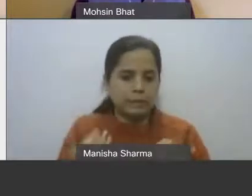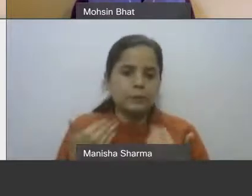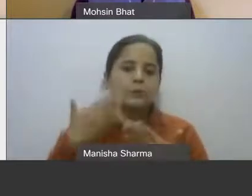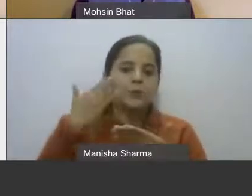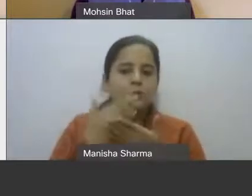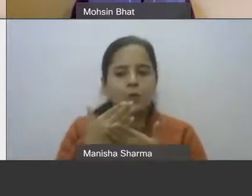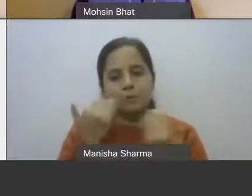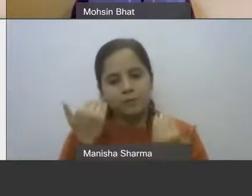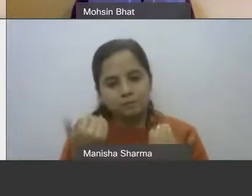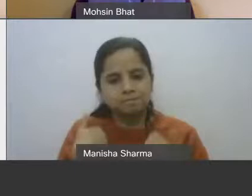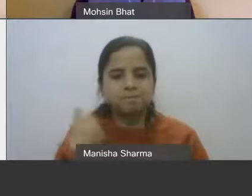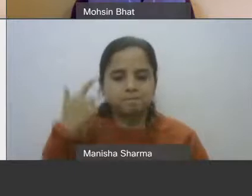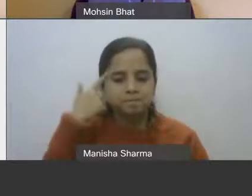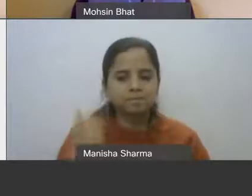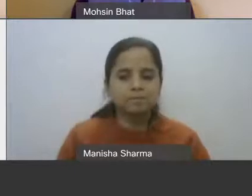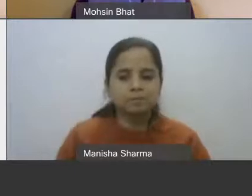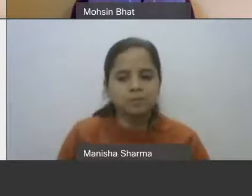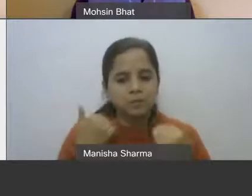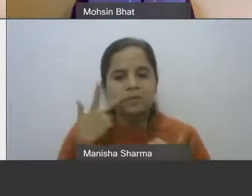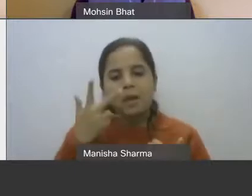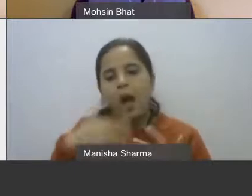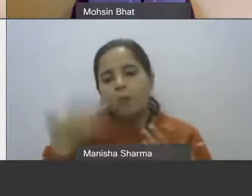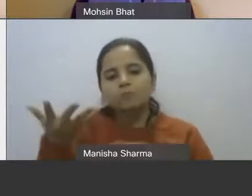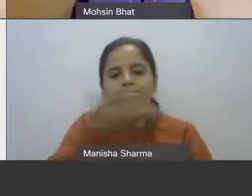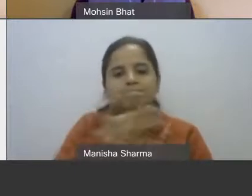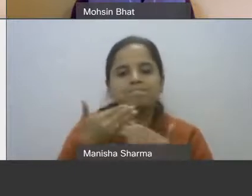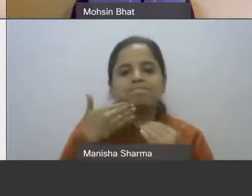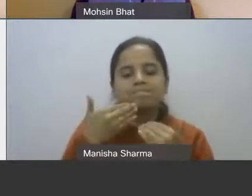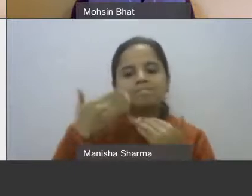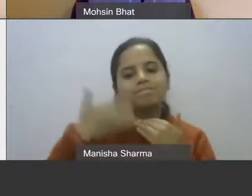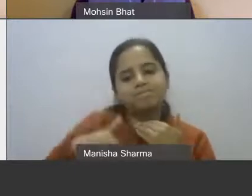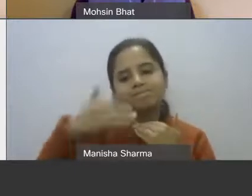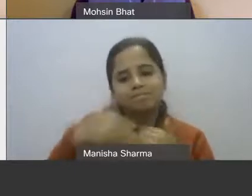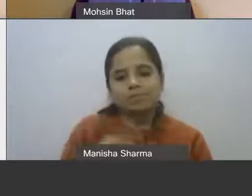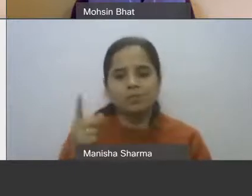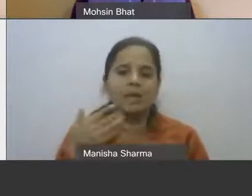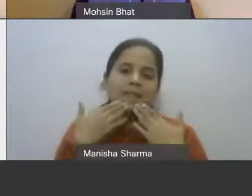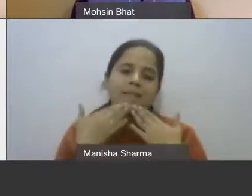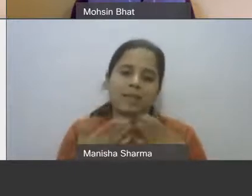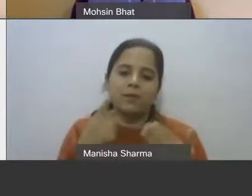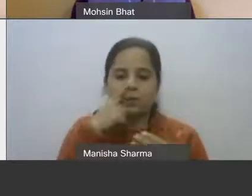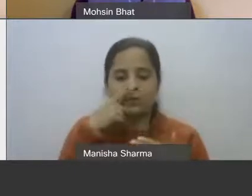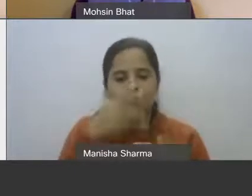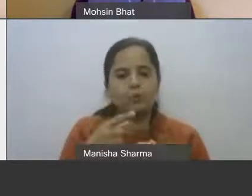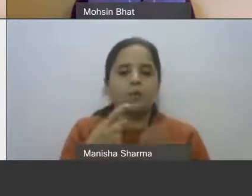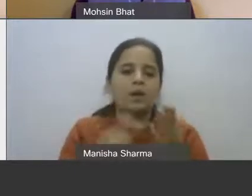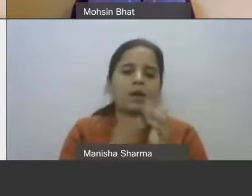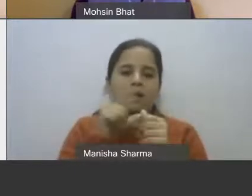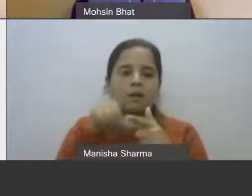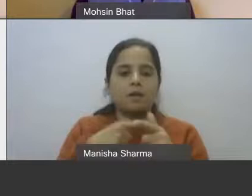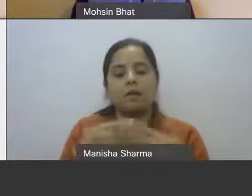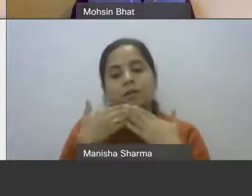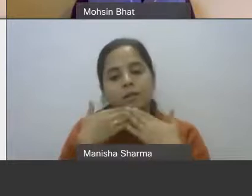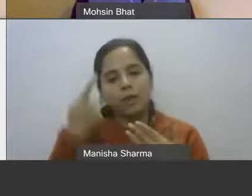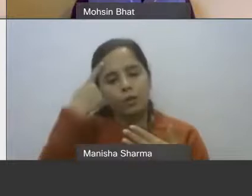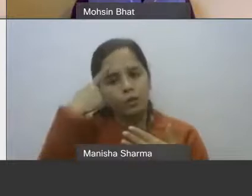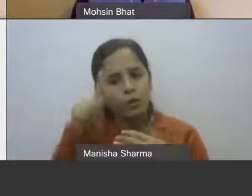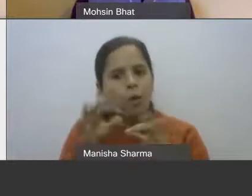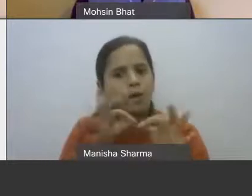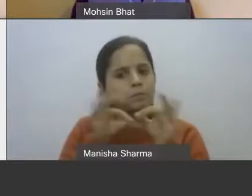that now and then see how the conversation goes. Thank you. Thank you so much, Ms. Raj. And thank you especially for mentioning